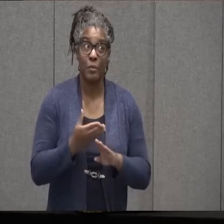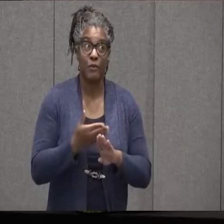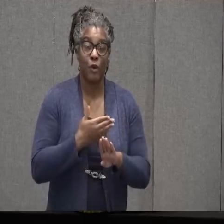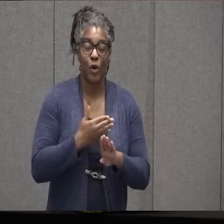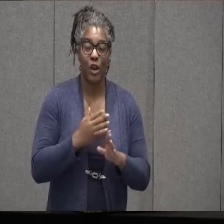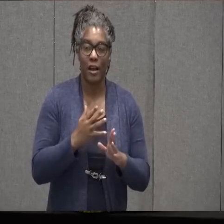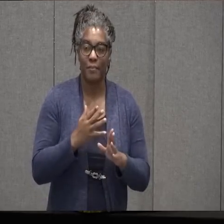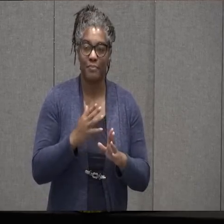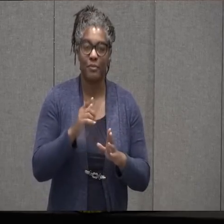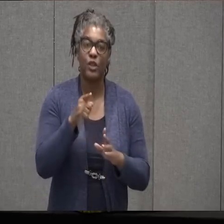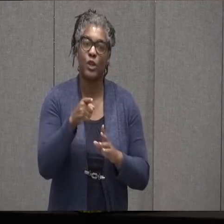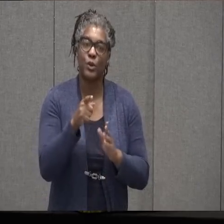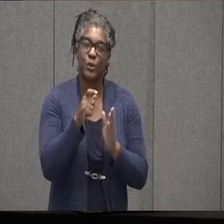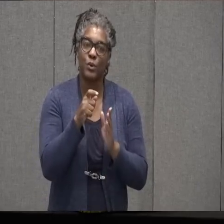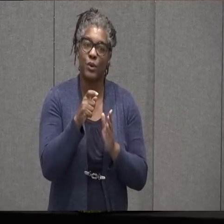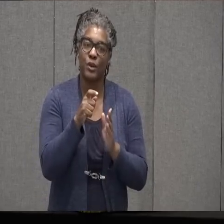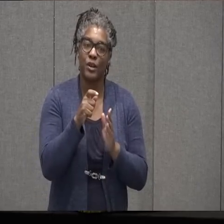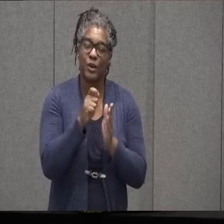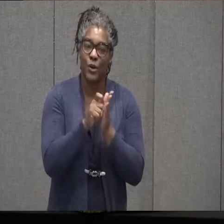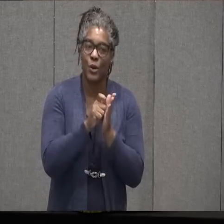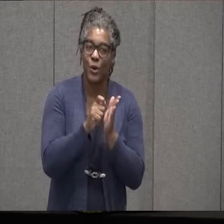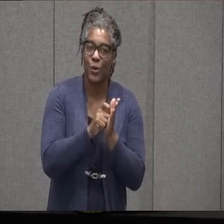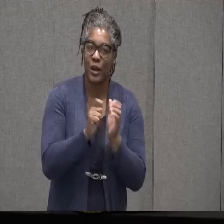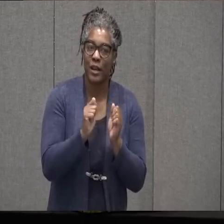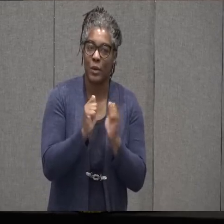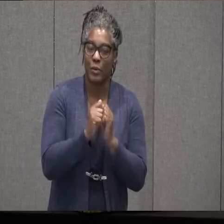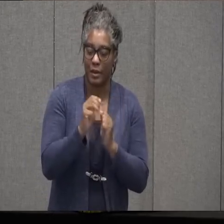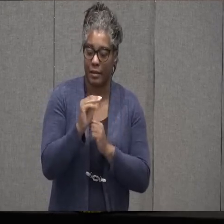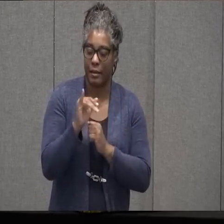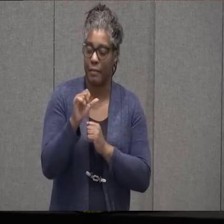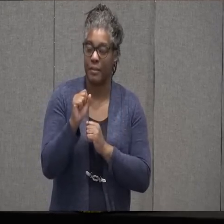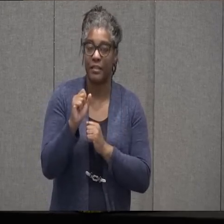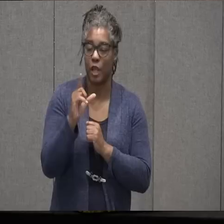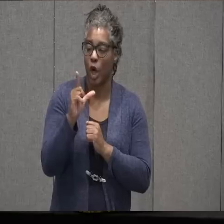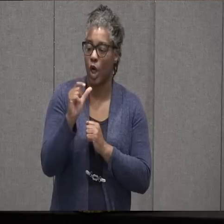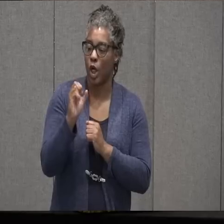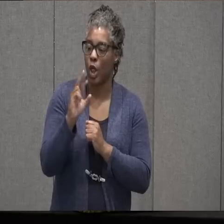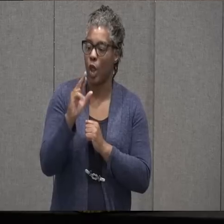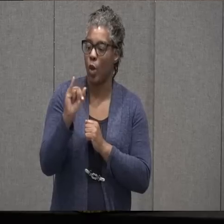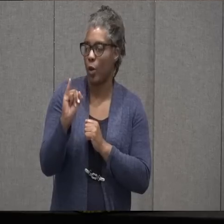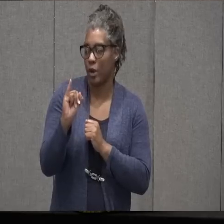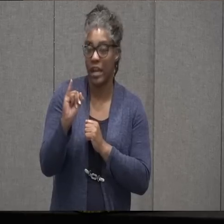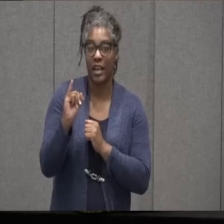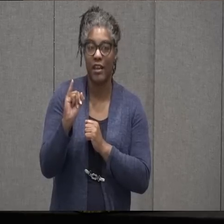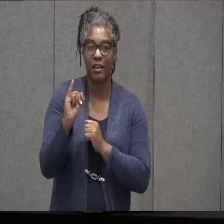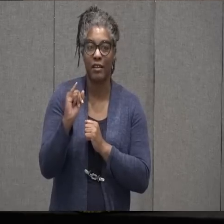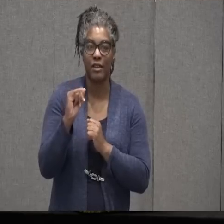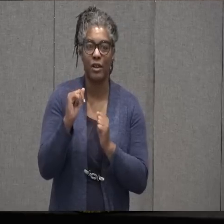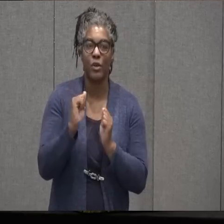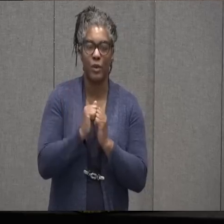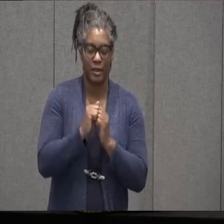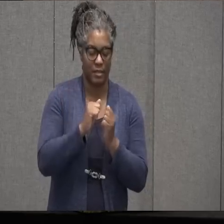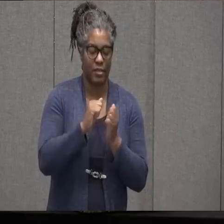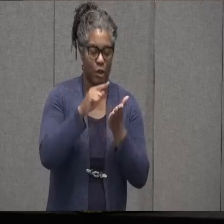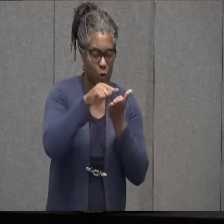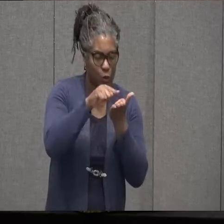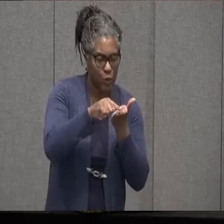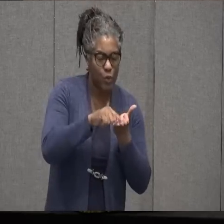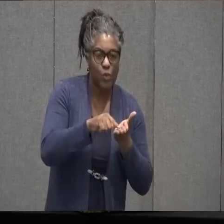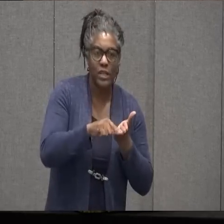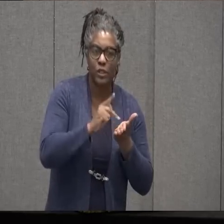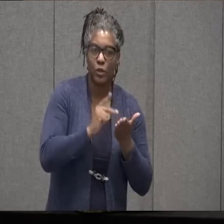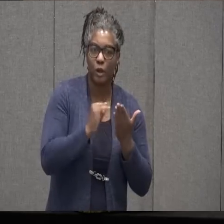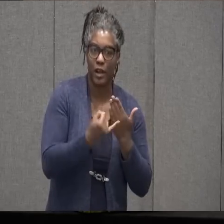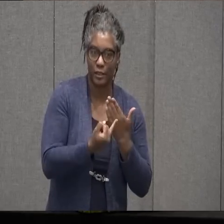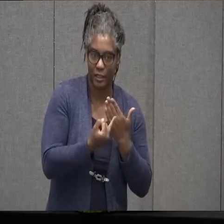you worked with Miss Lori on a very long research project, but now we're getting towards the end of the year, and this is something I like to